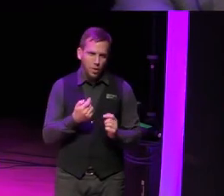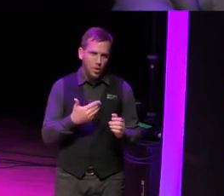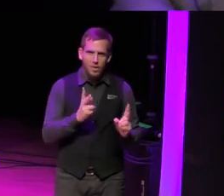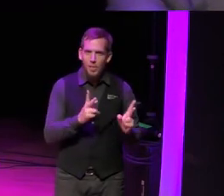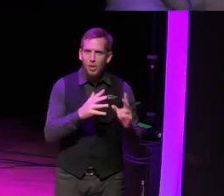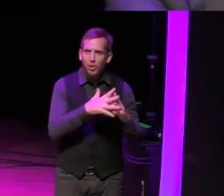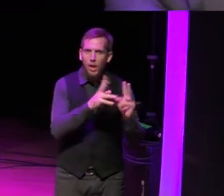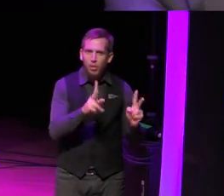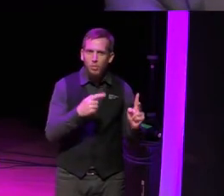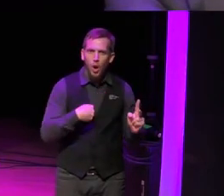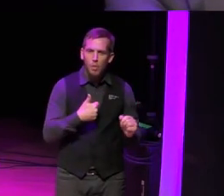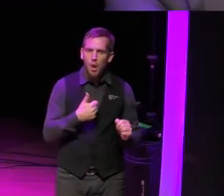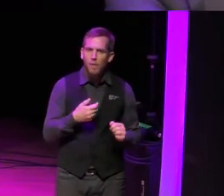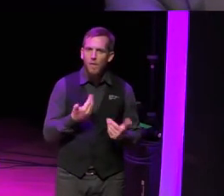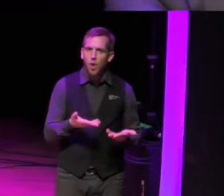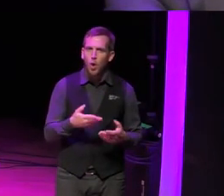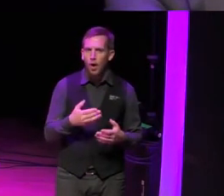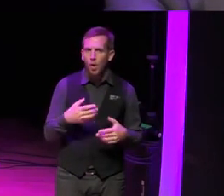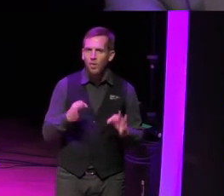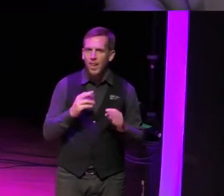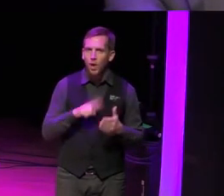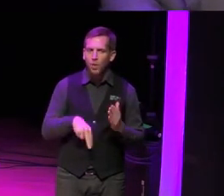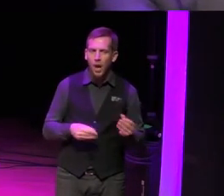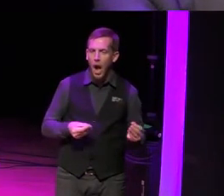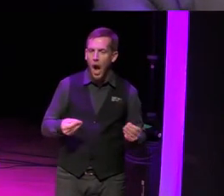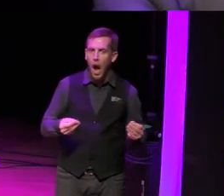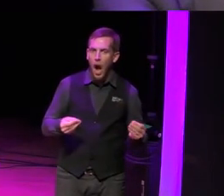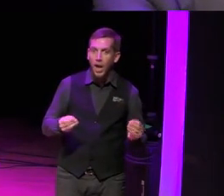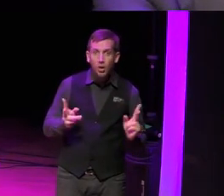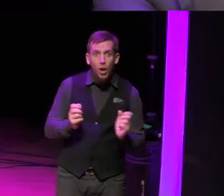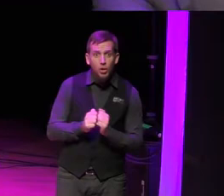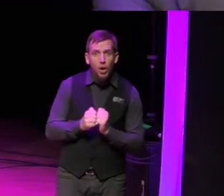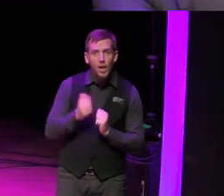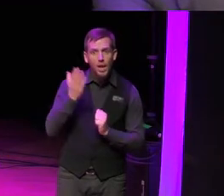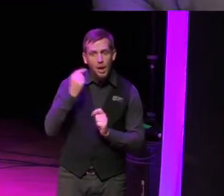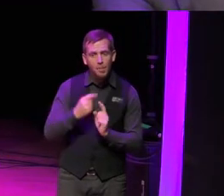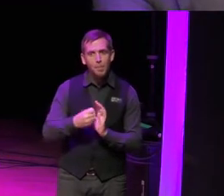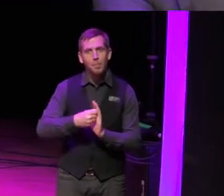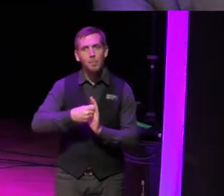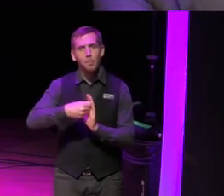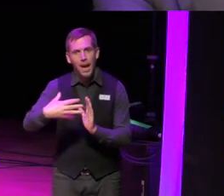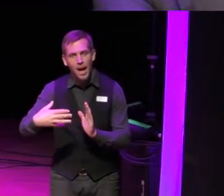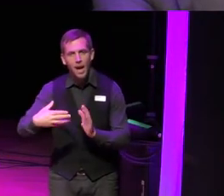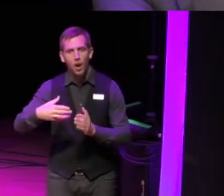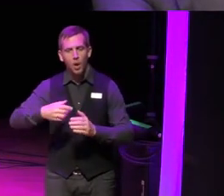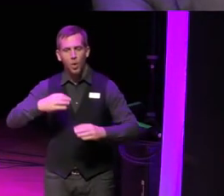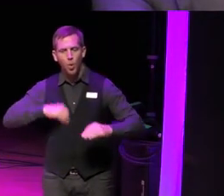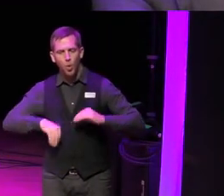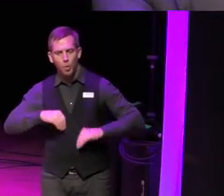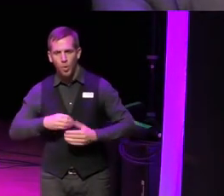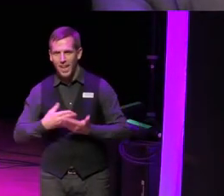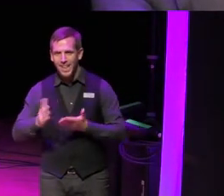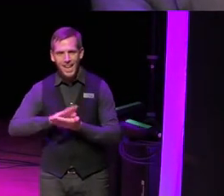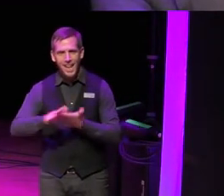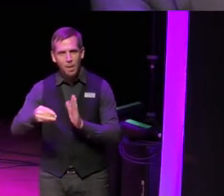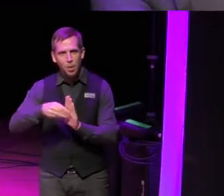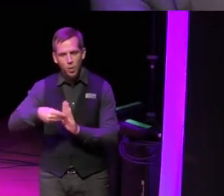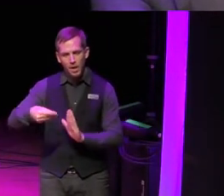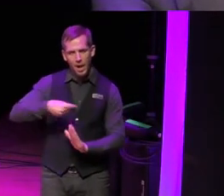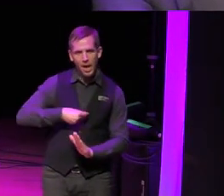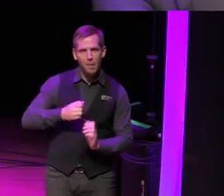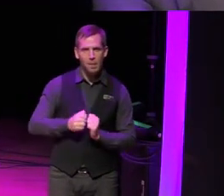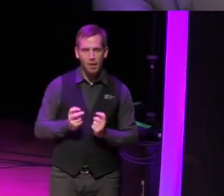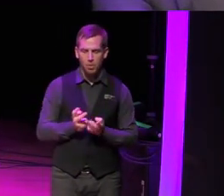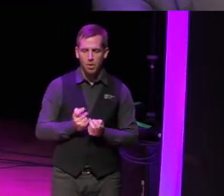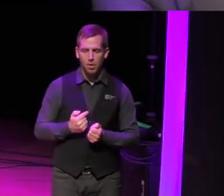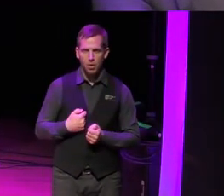contract or something like that. If you don't manage those things, it can lead to corruption, not in the payment of bribes, but abuse of entrusted power for personal